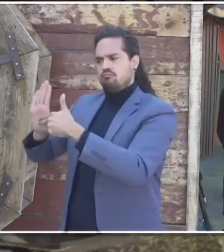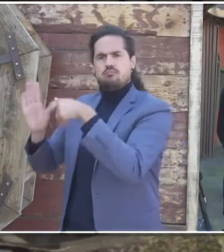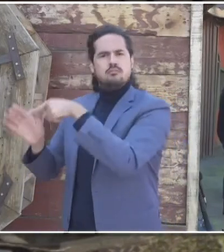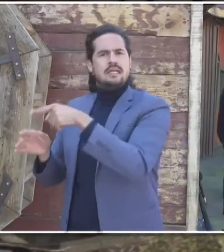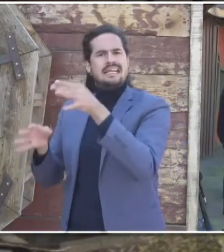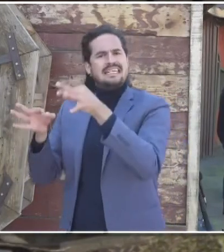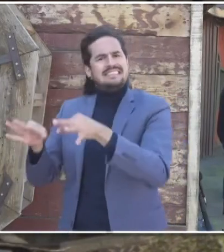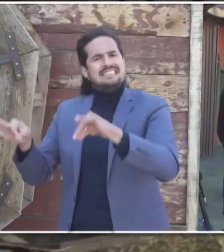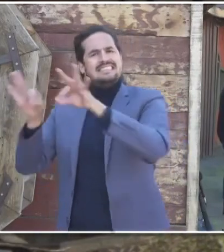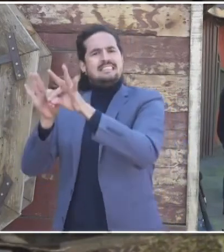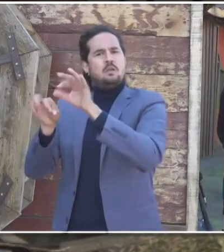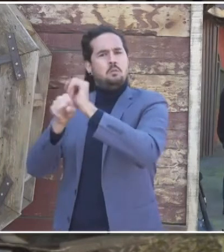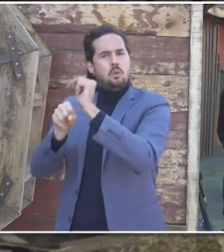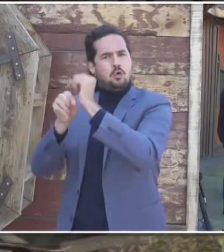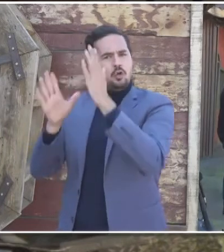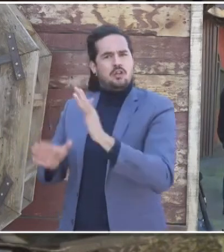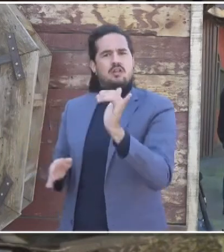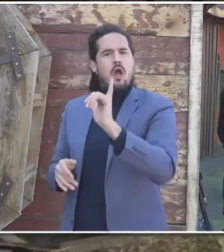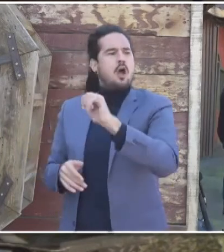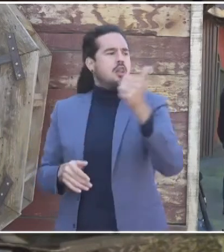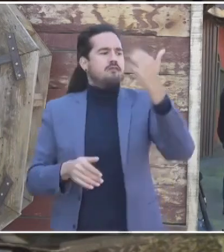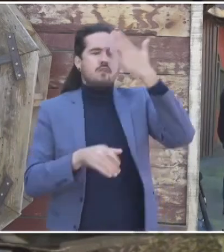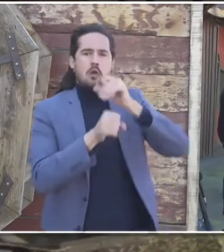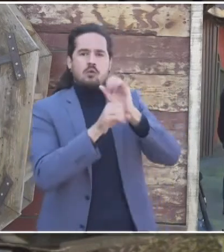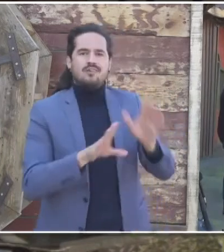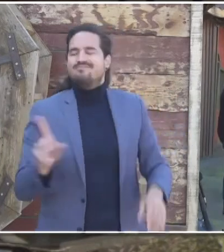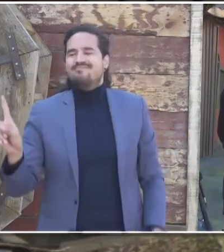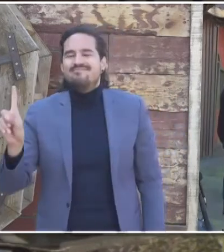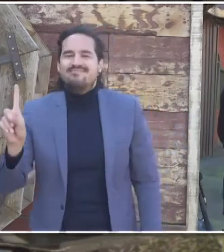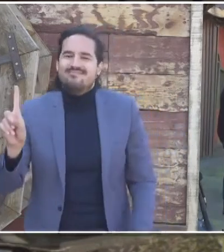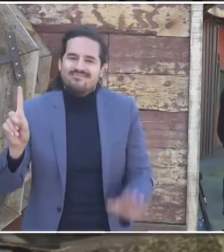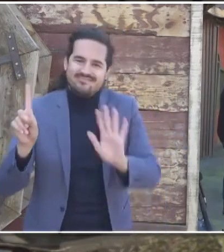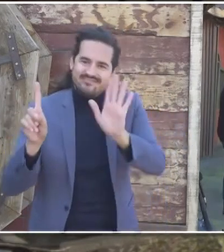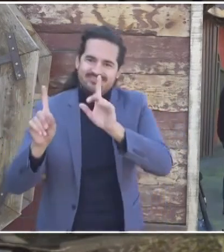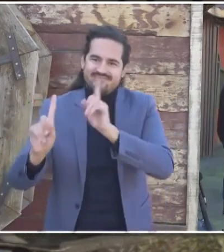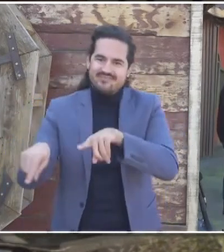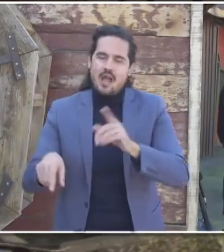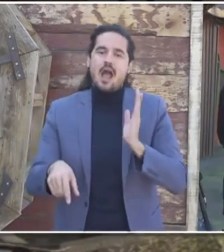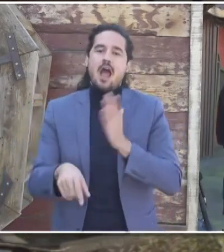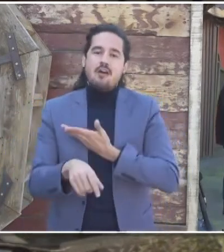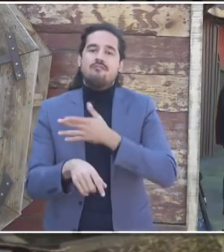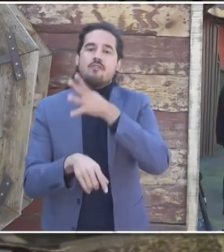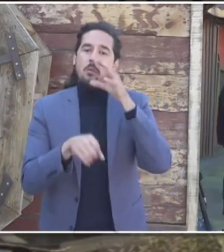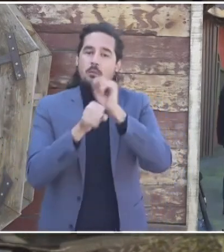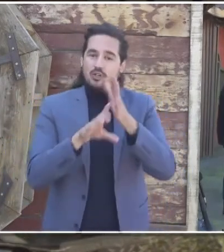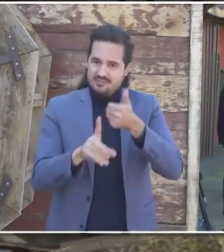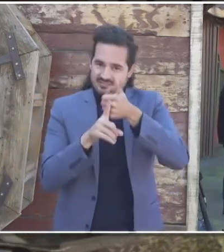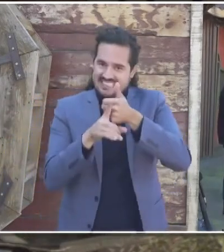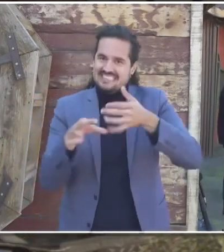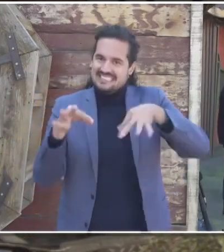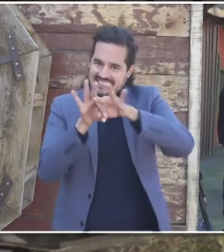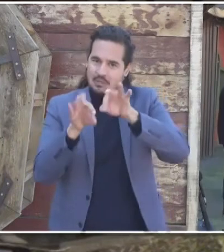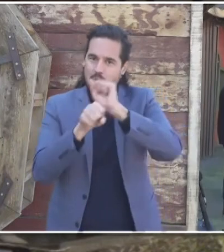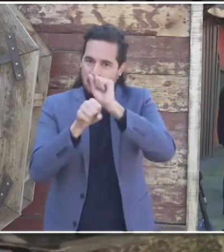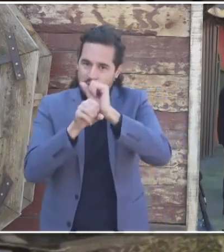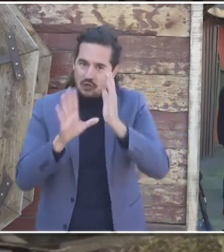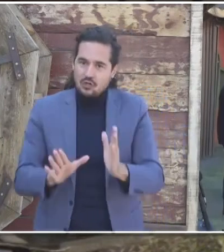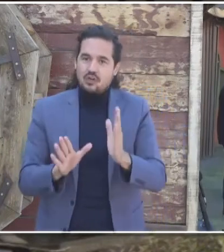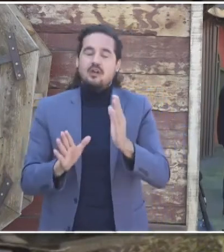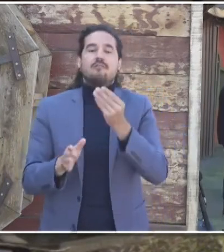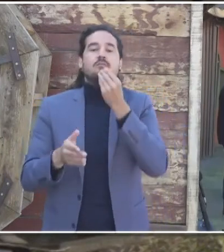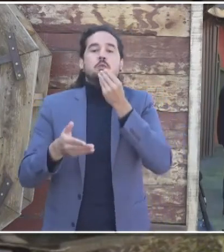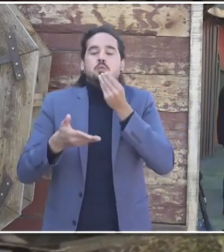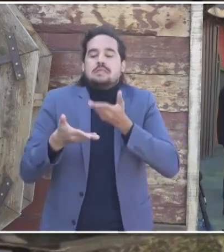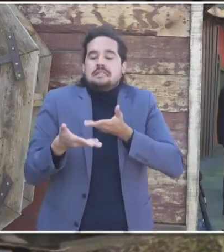country? Well, our farm workers are essential workers. From my perspective, our food delivery system is foundational to